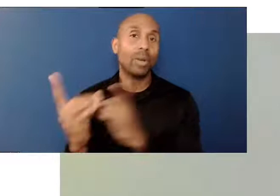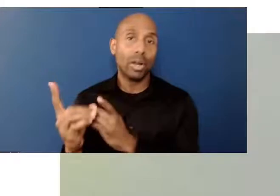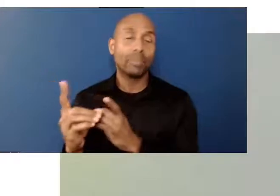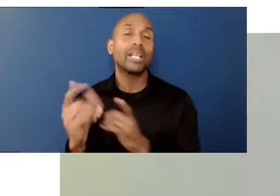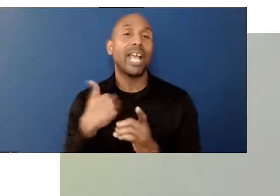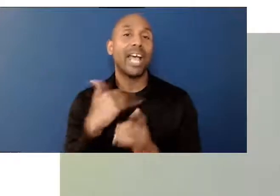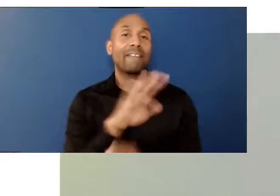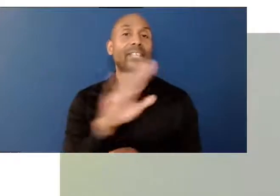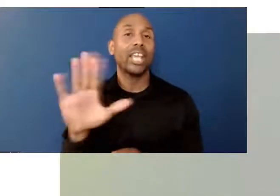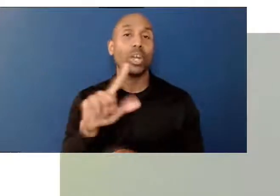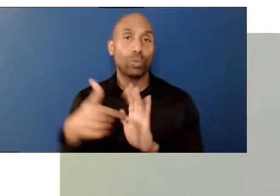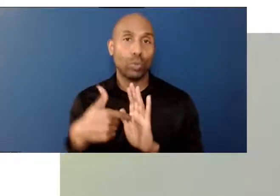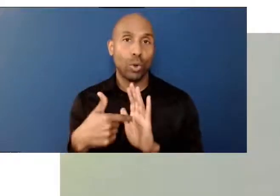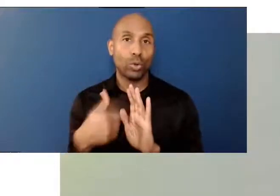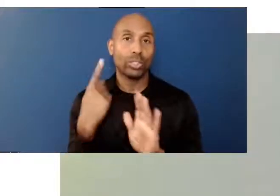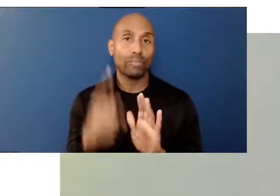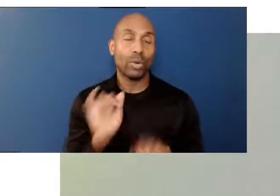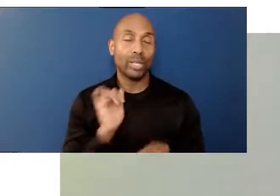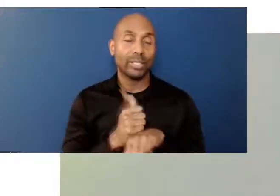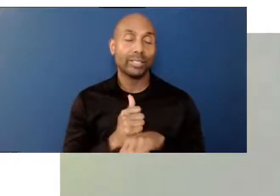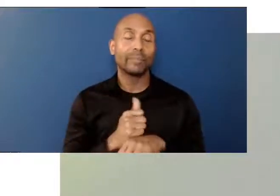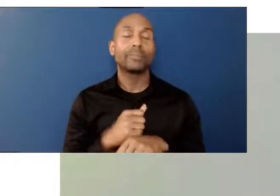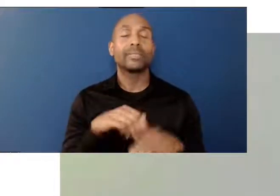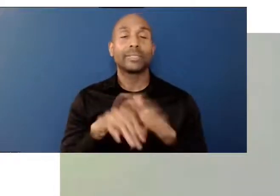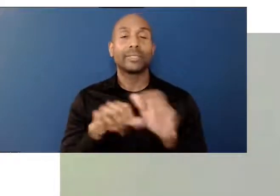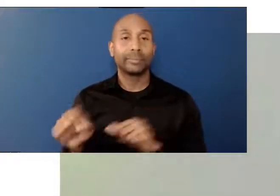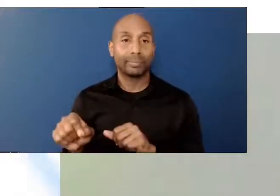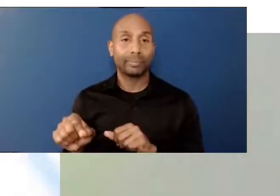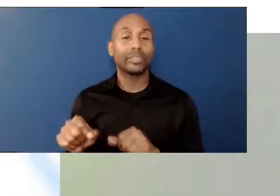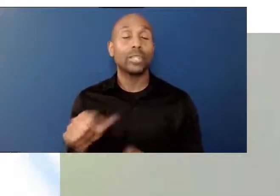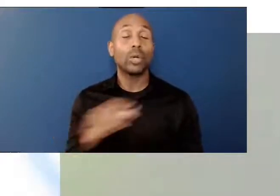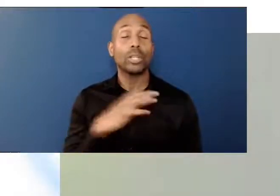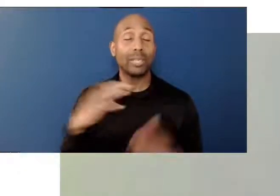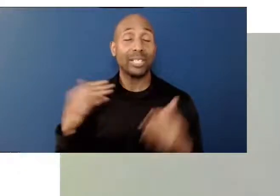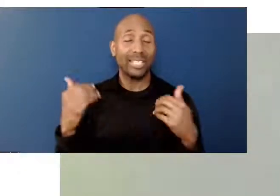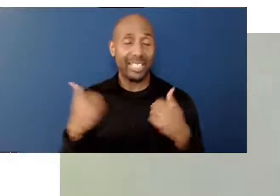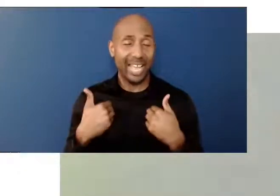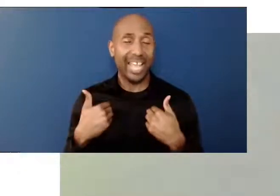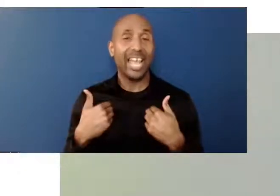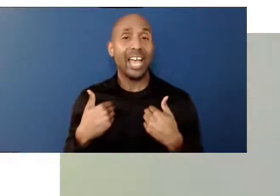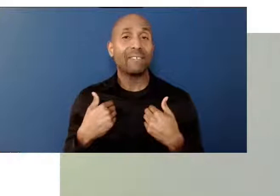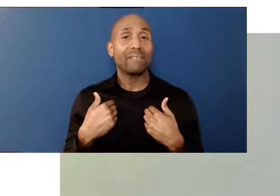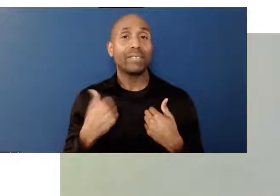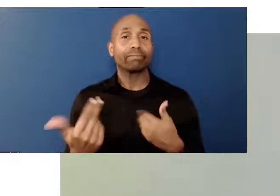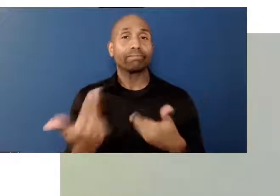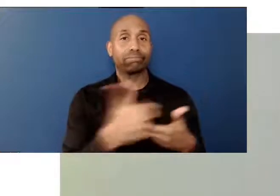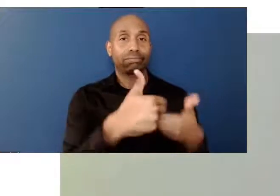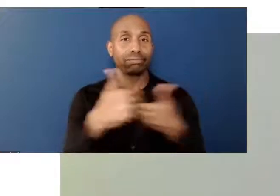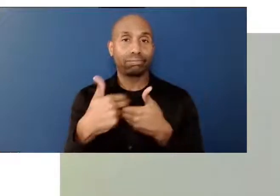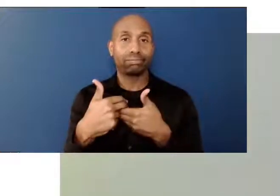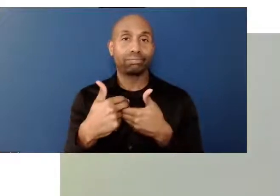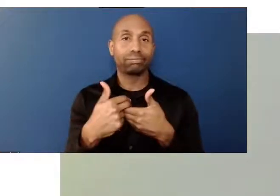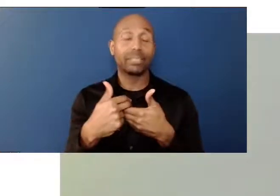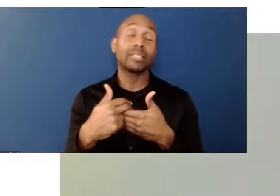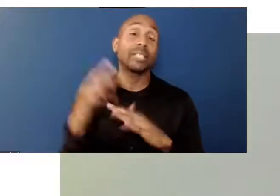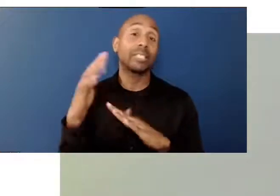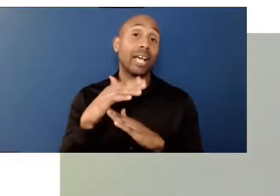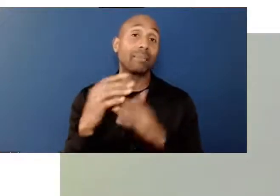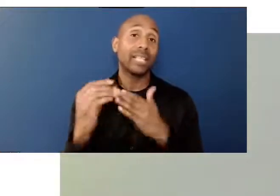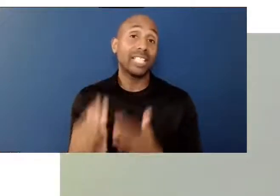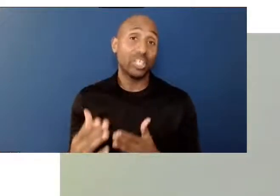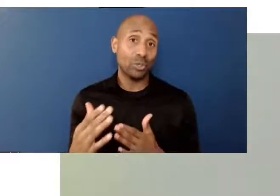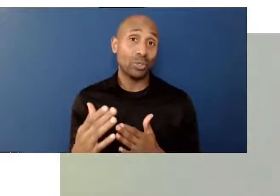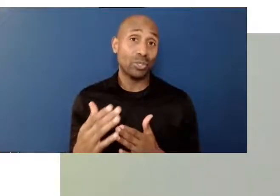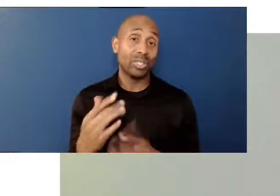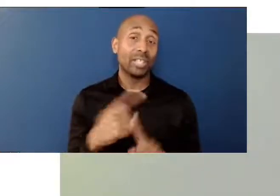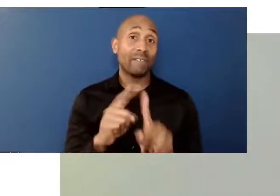committee comprised of key leaders in accessibility from across government and from across departments. So this interdepartmental